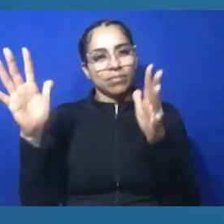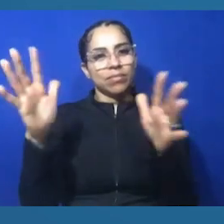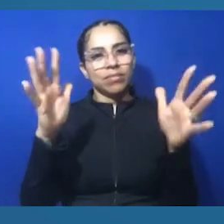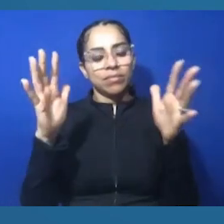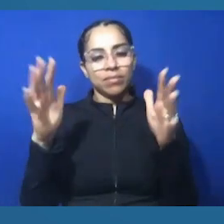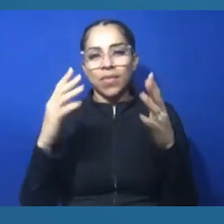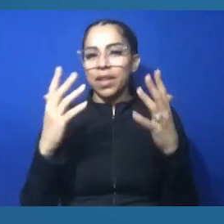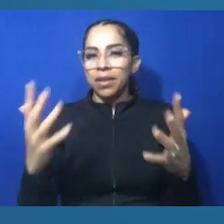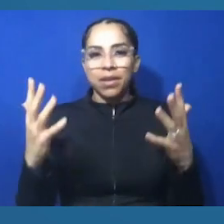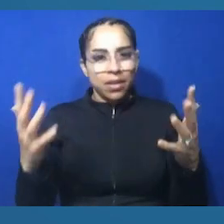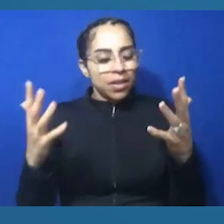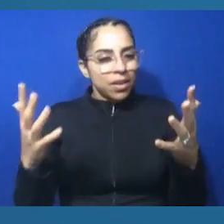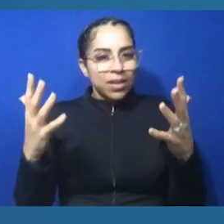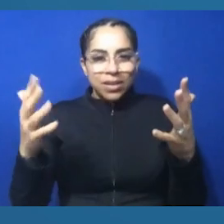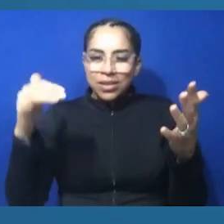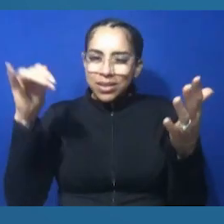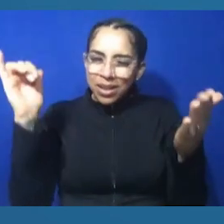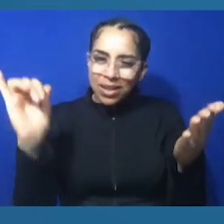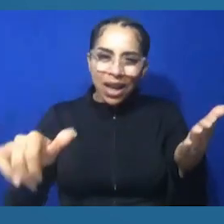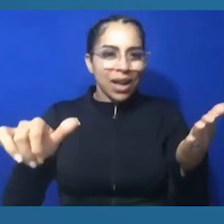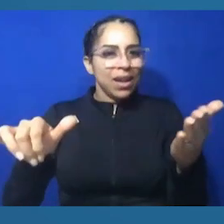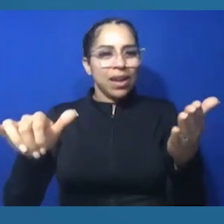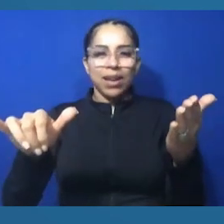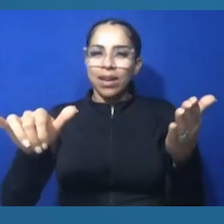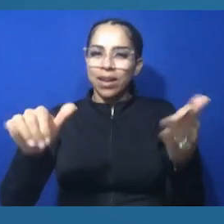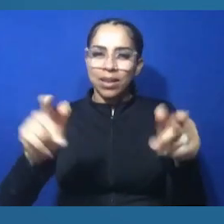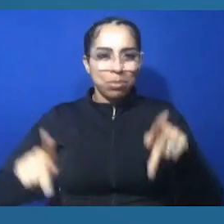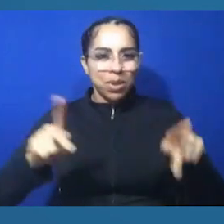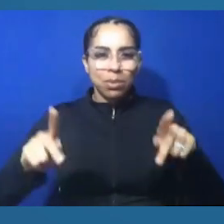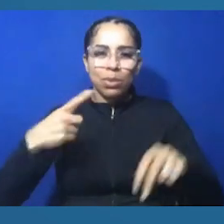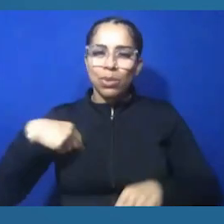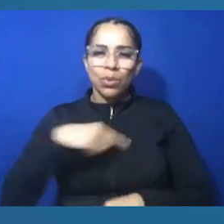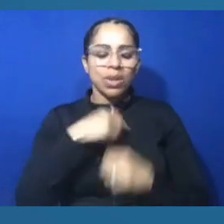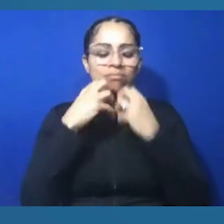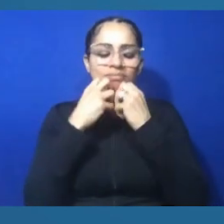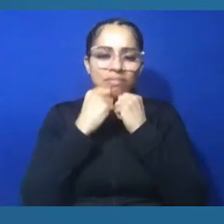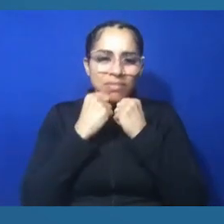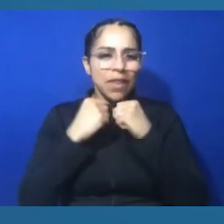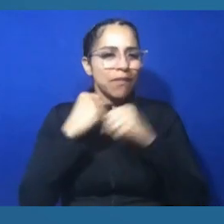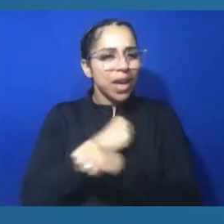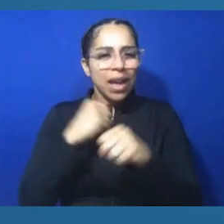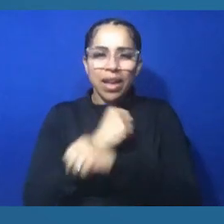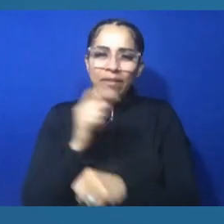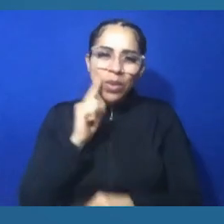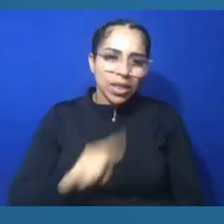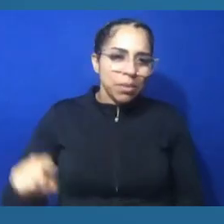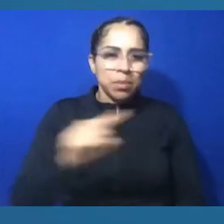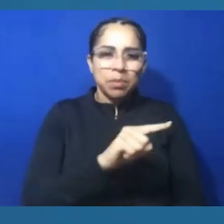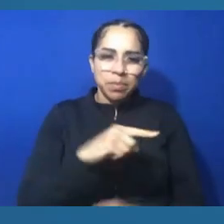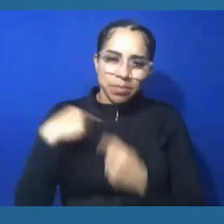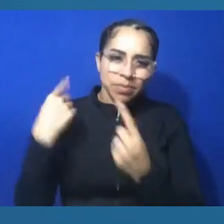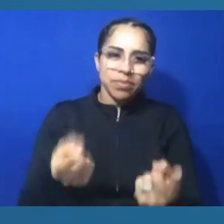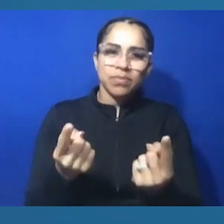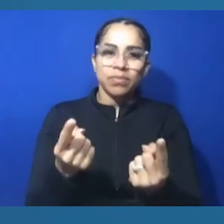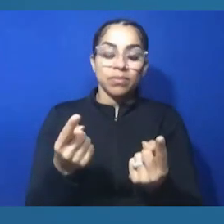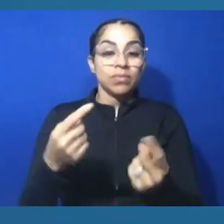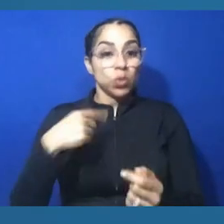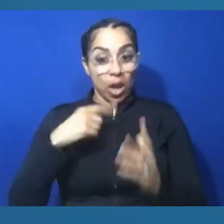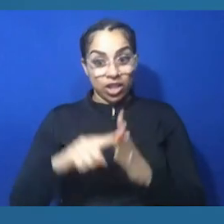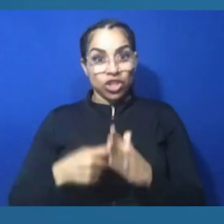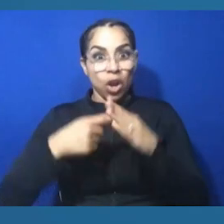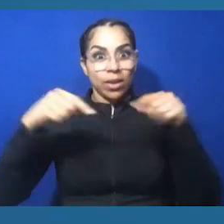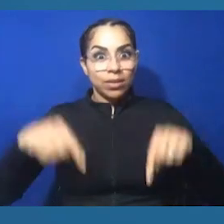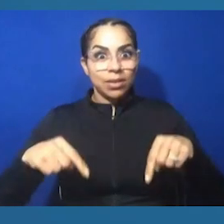These are the people we have been fighting for. And while I started this conversation way back in